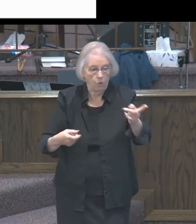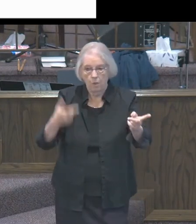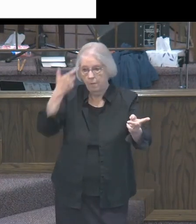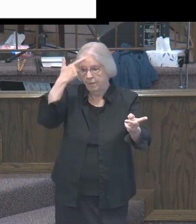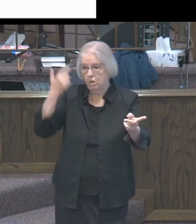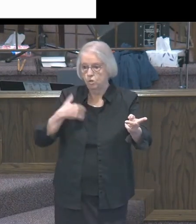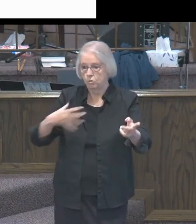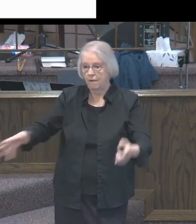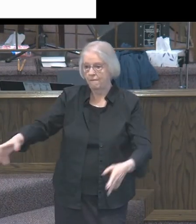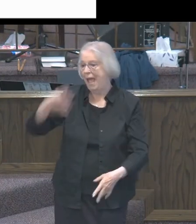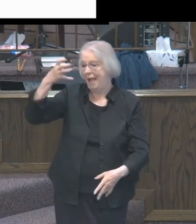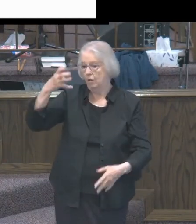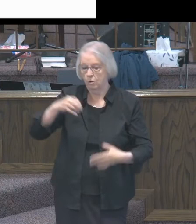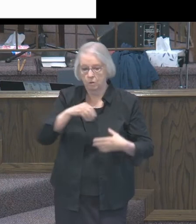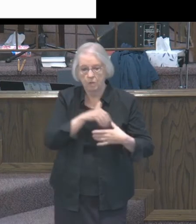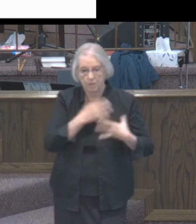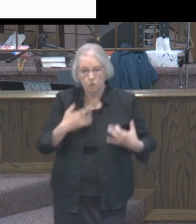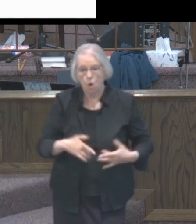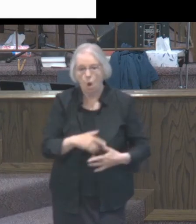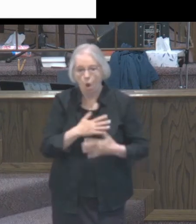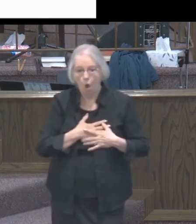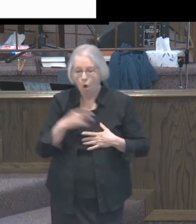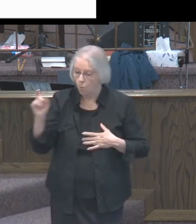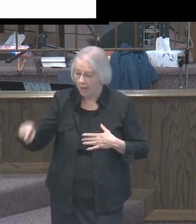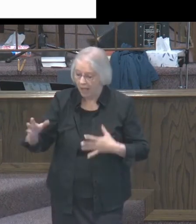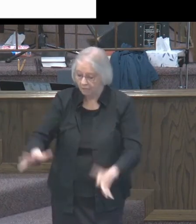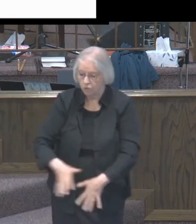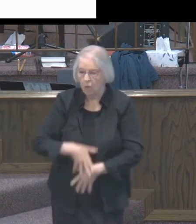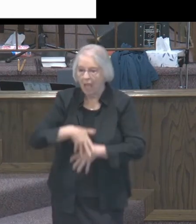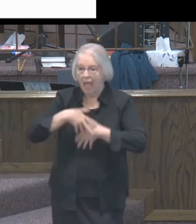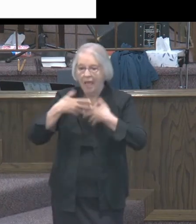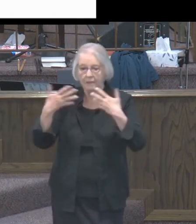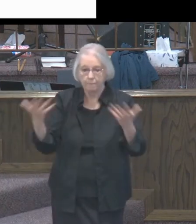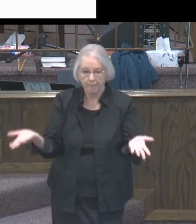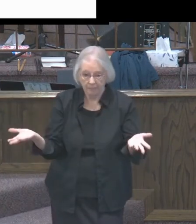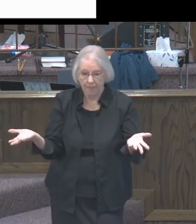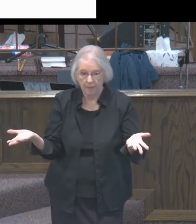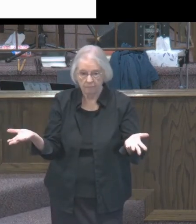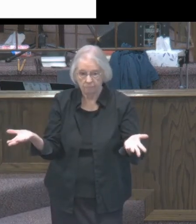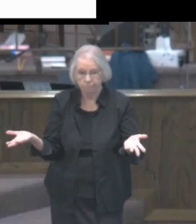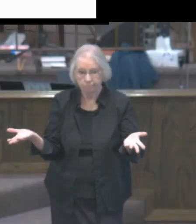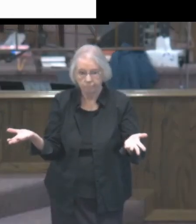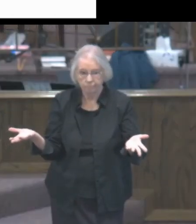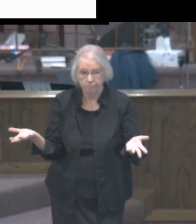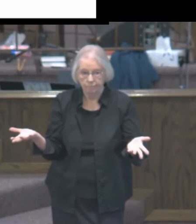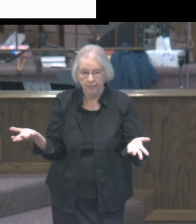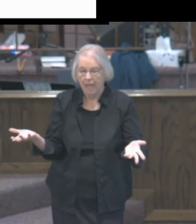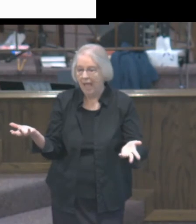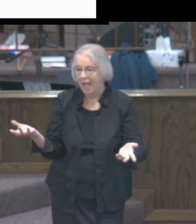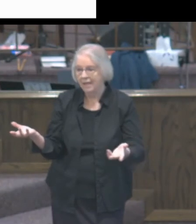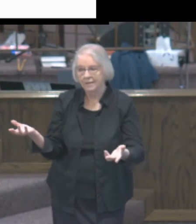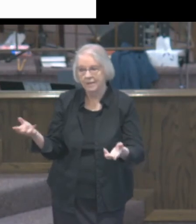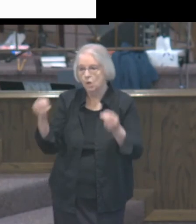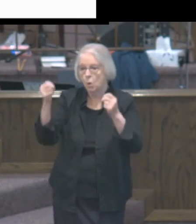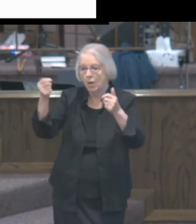So we have to admit to our anger, and we have to deal with that early. Deal with it early. Verse 24